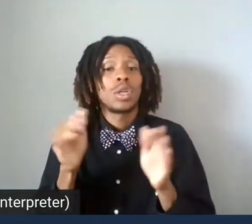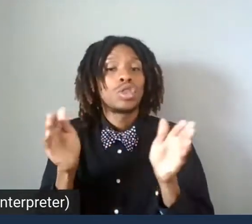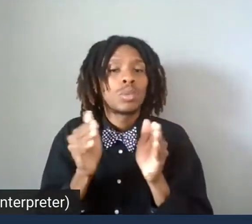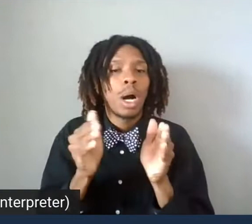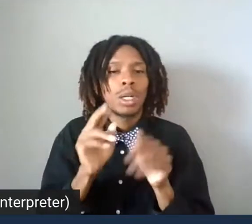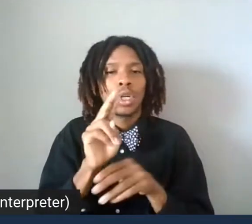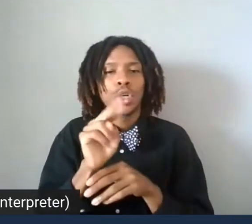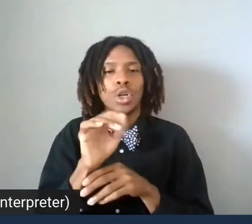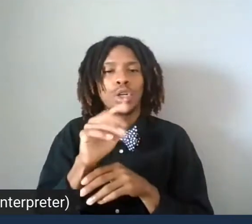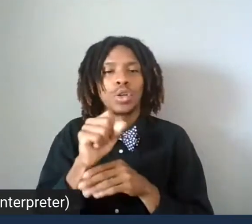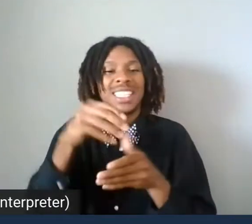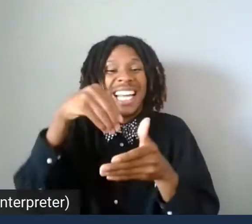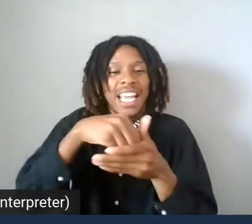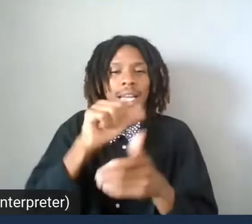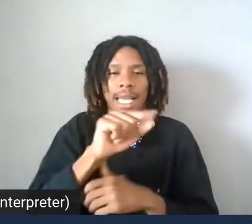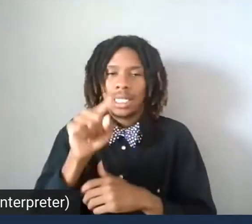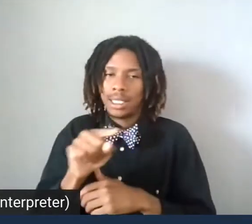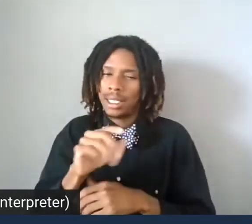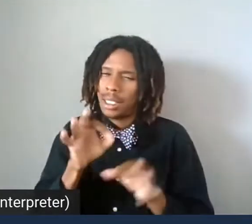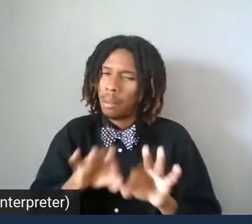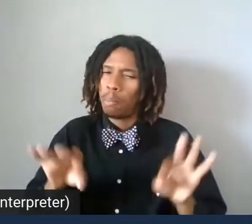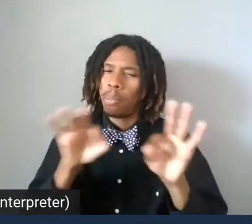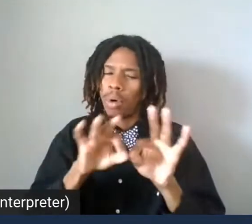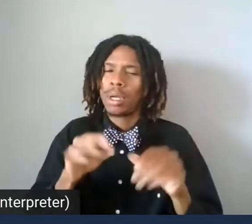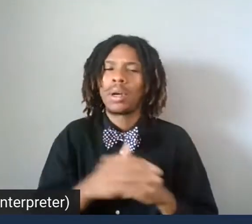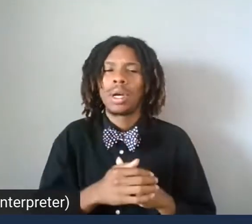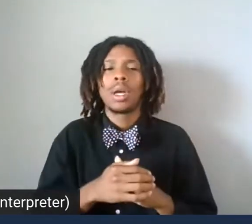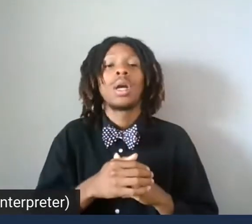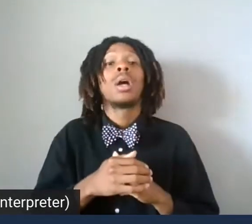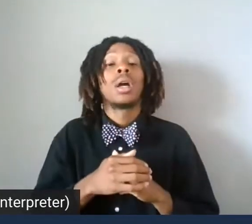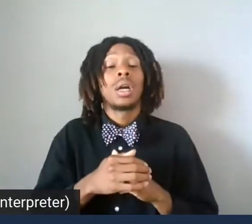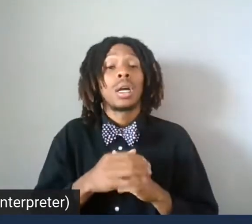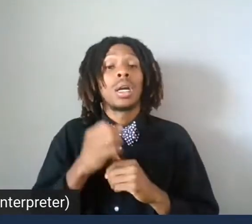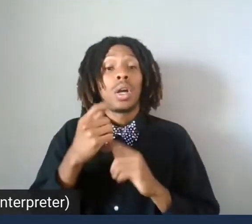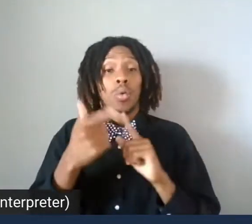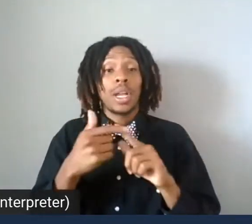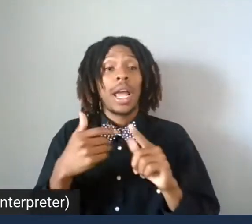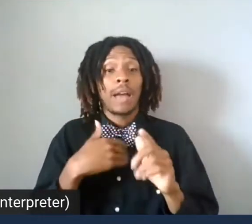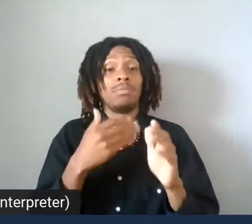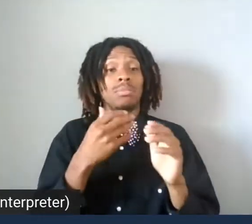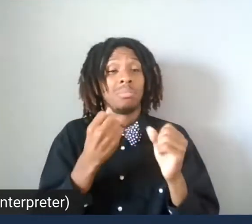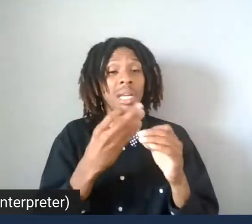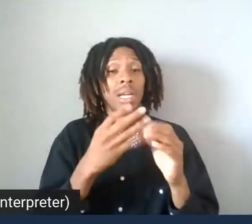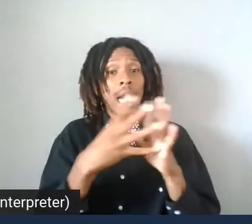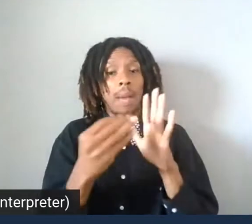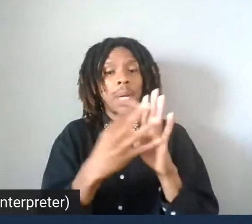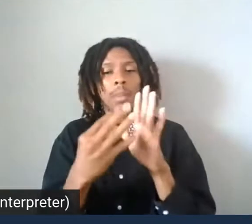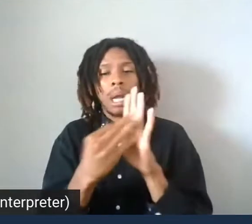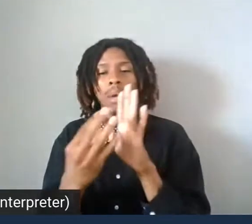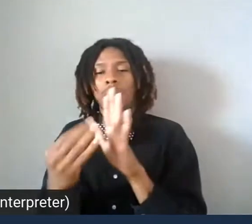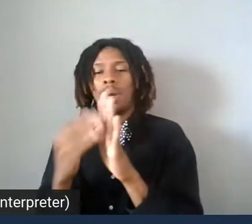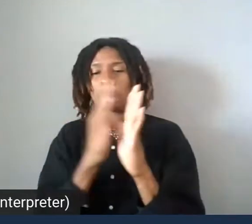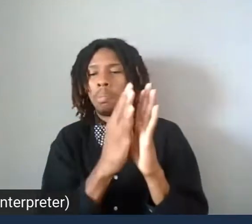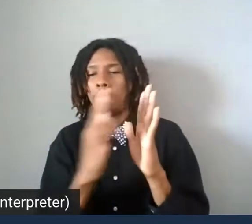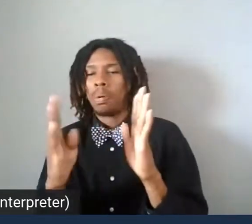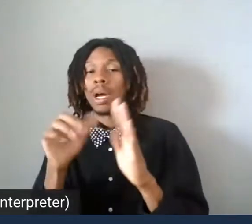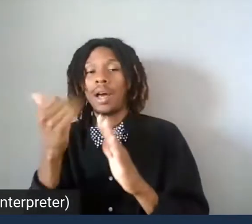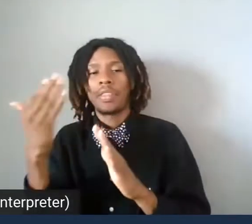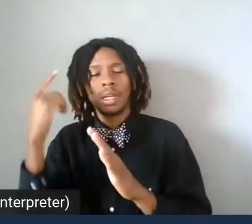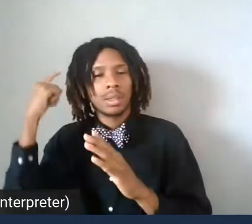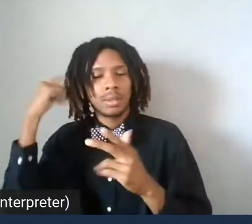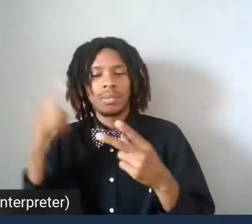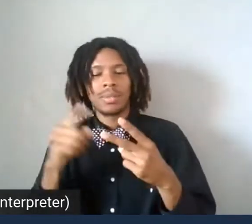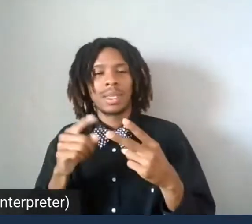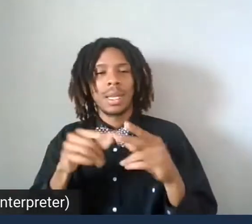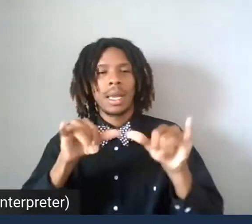units within an AZ. And then once you have these redundant copies, the other thing to keep in mind is metrics.